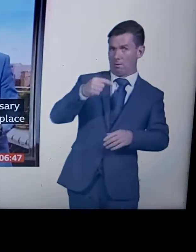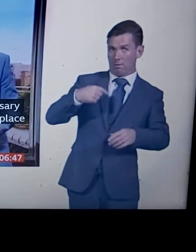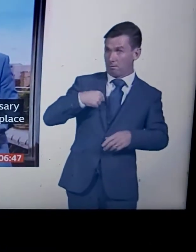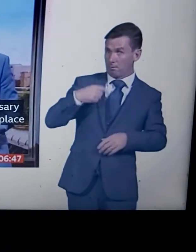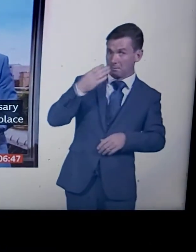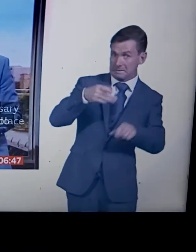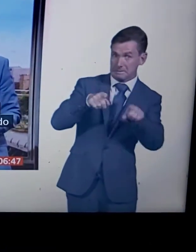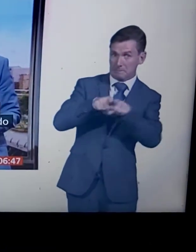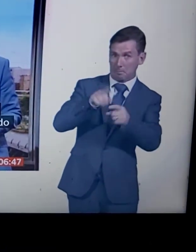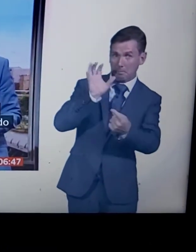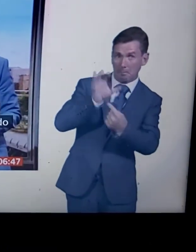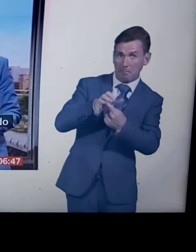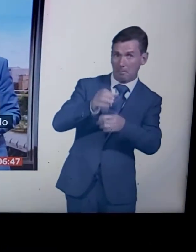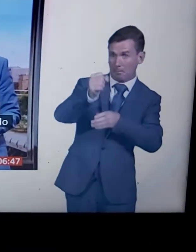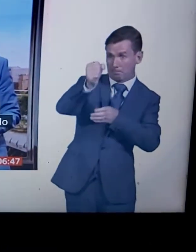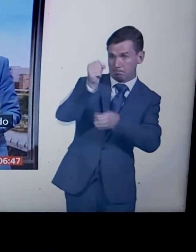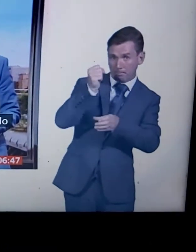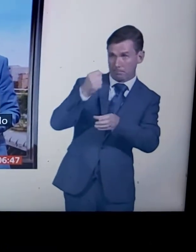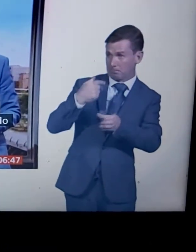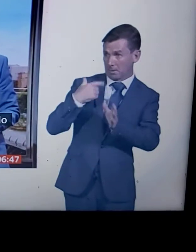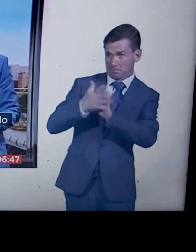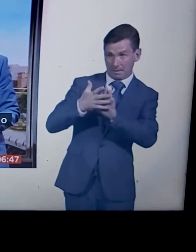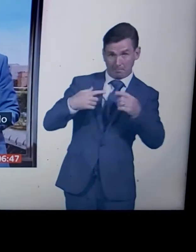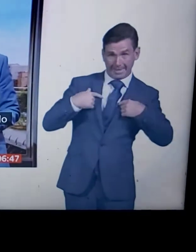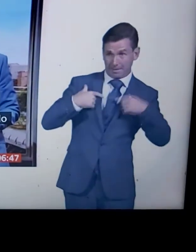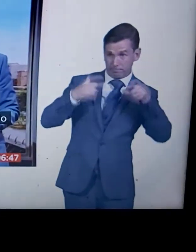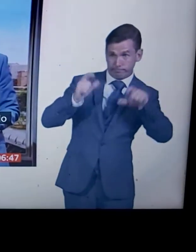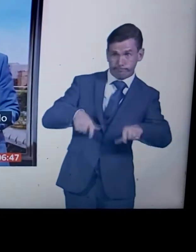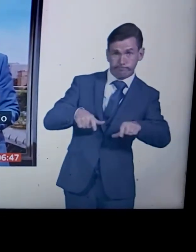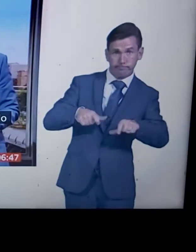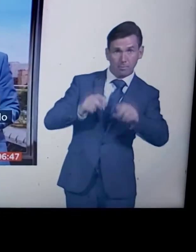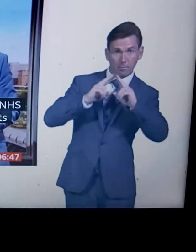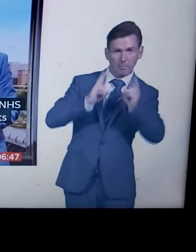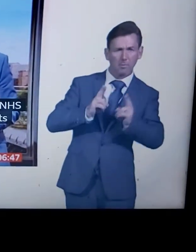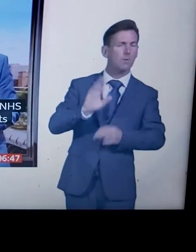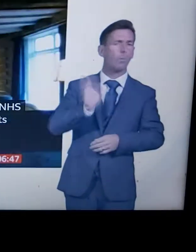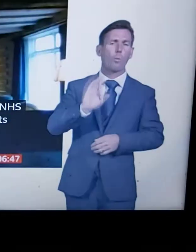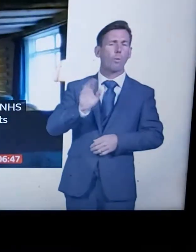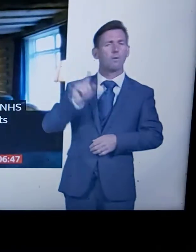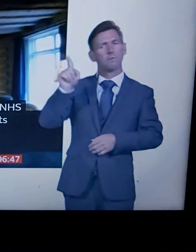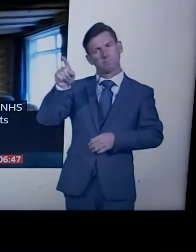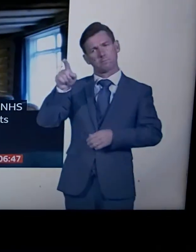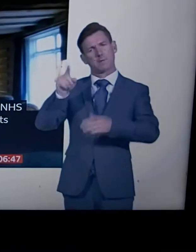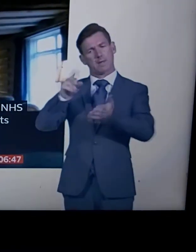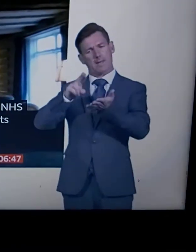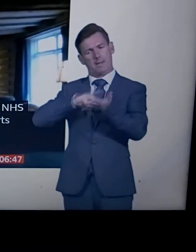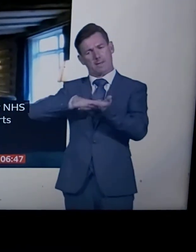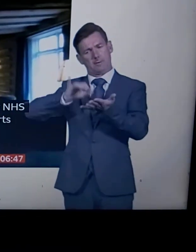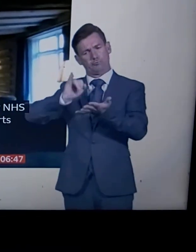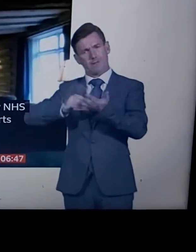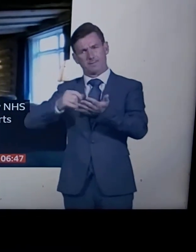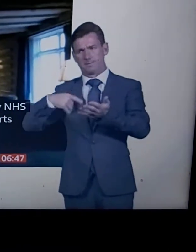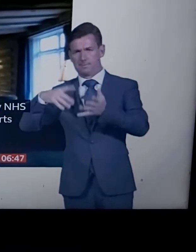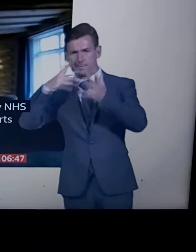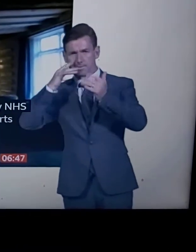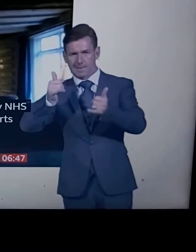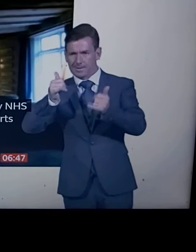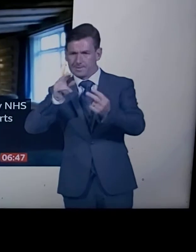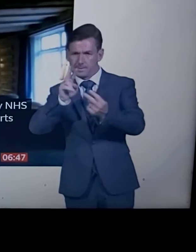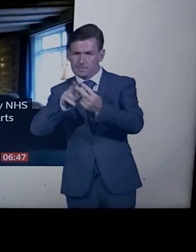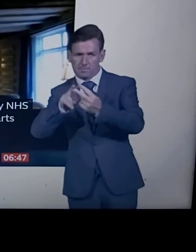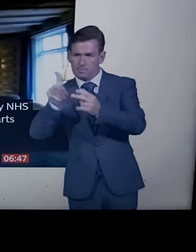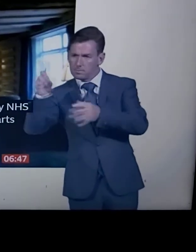for people in the hospitality industry to be thinking about. We've got Jonathan Downey, who joins me now. He runs a number of bars in